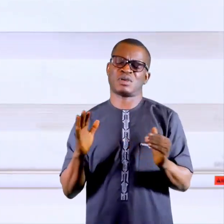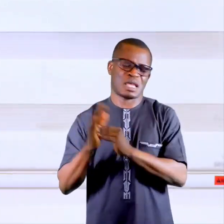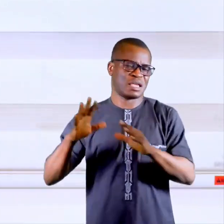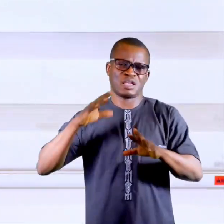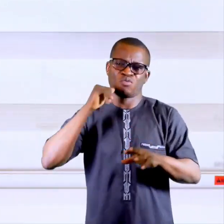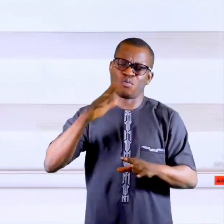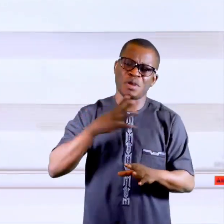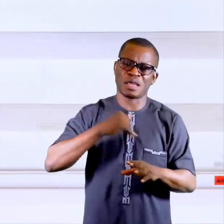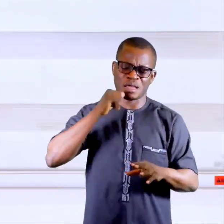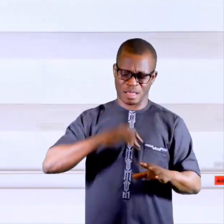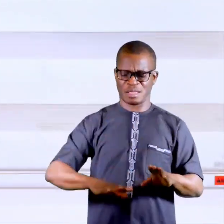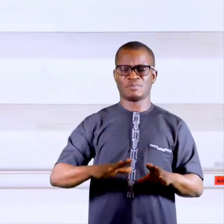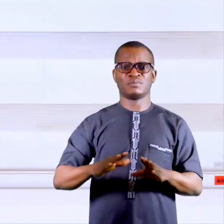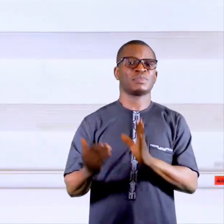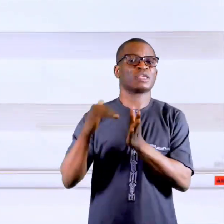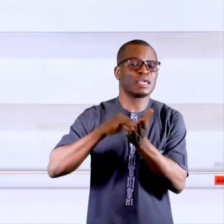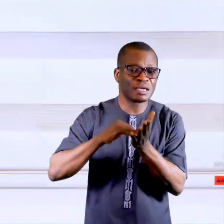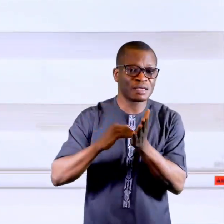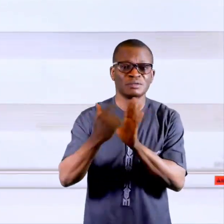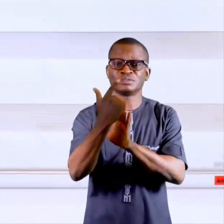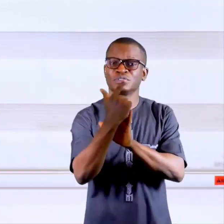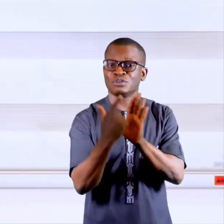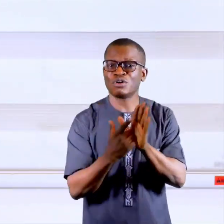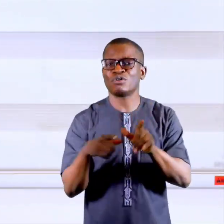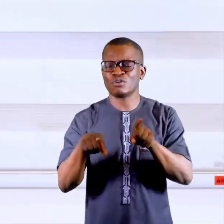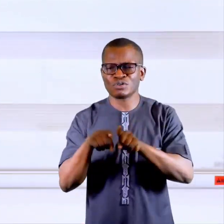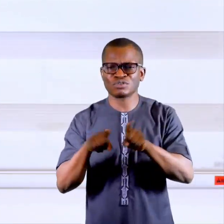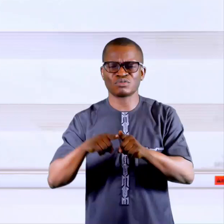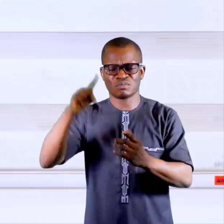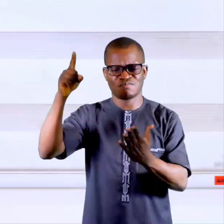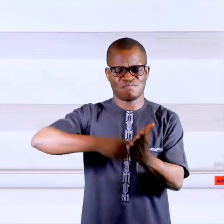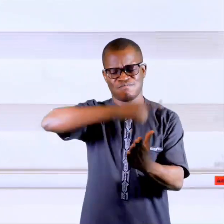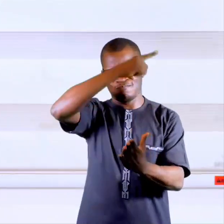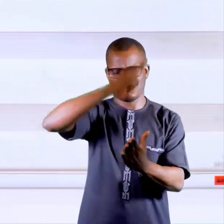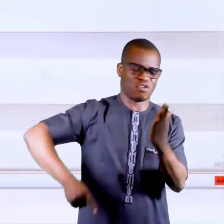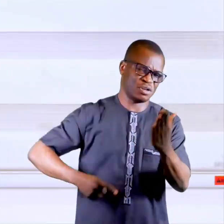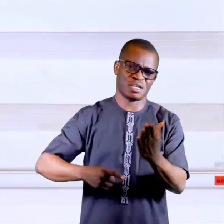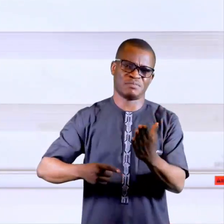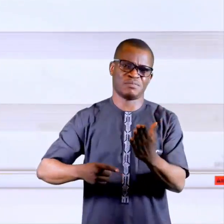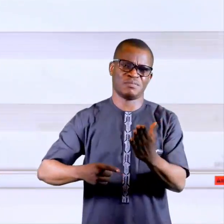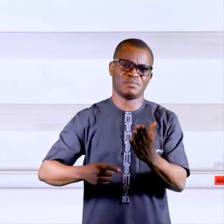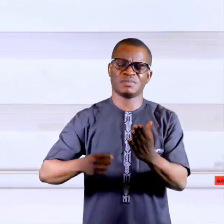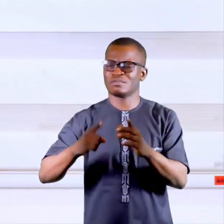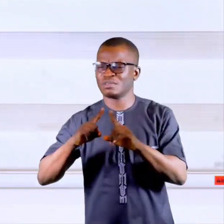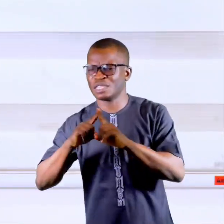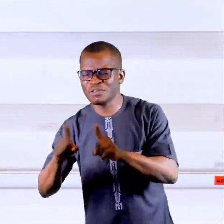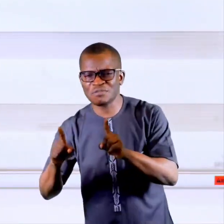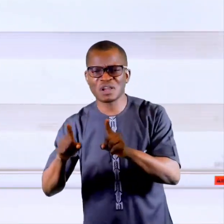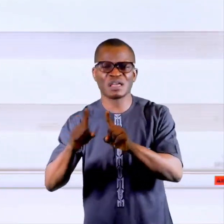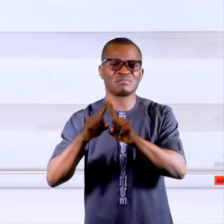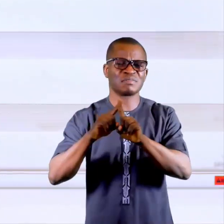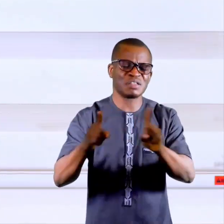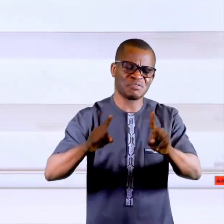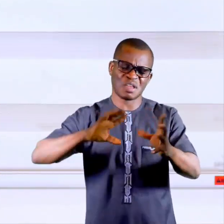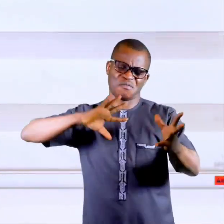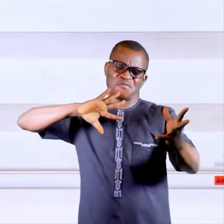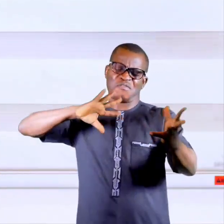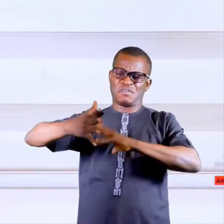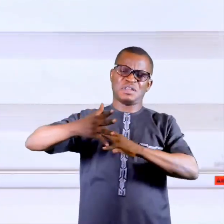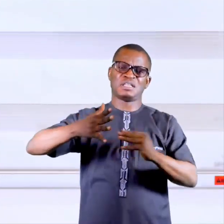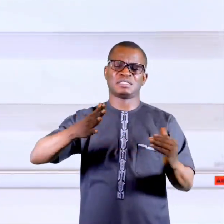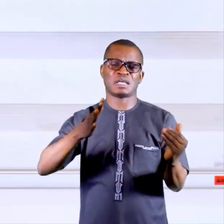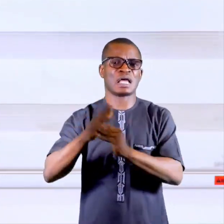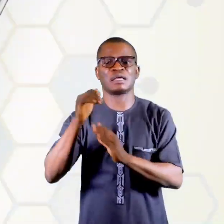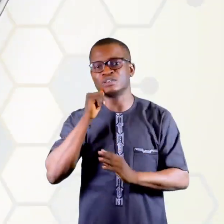girls. And also, the act has also criminalized so many spheres of violence